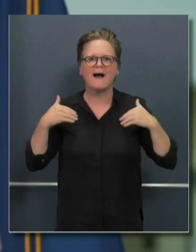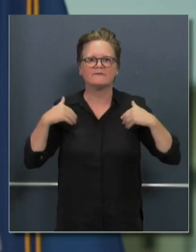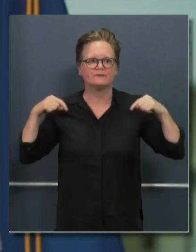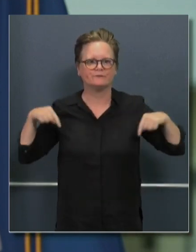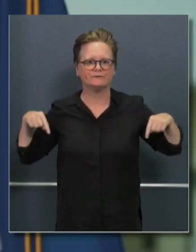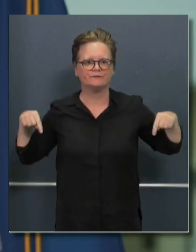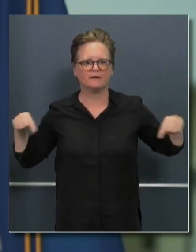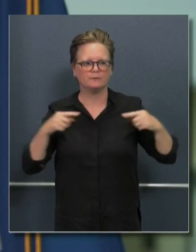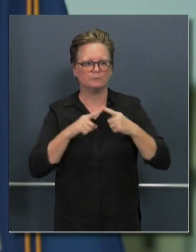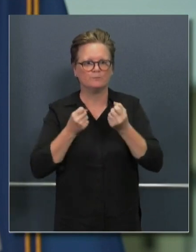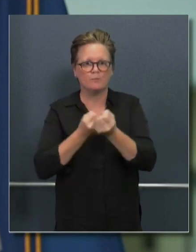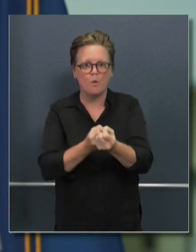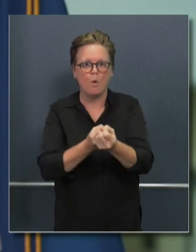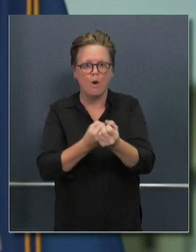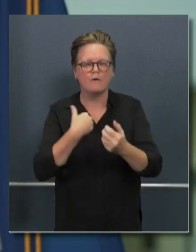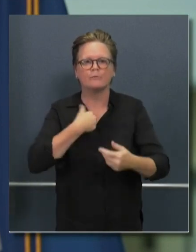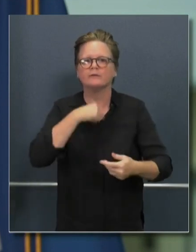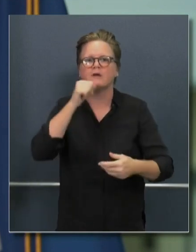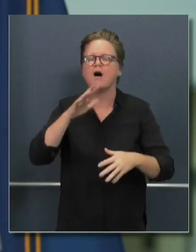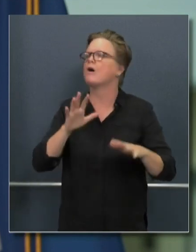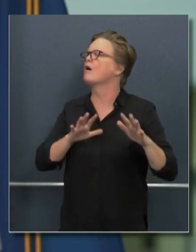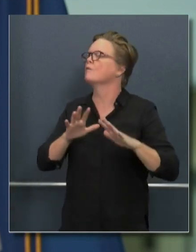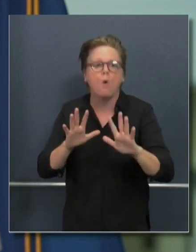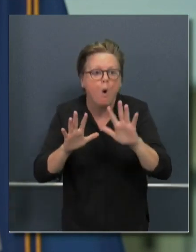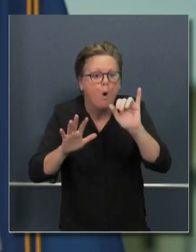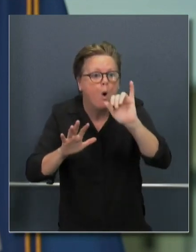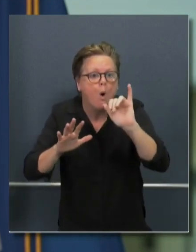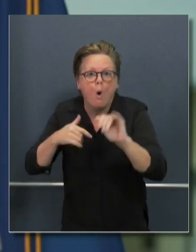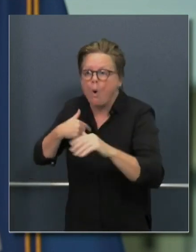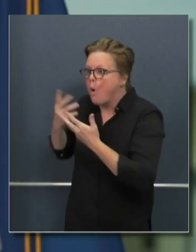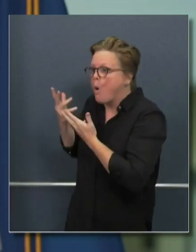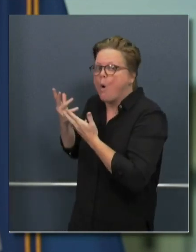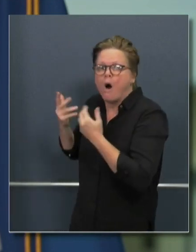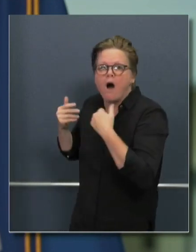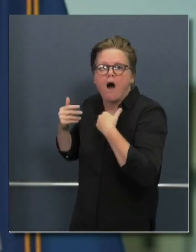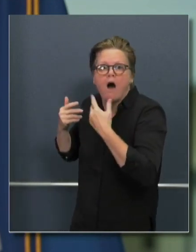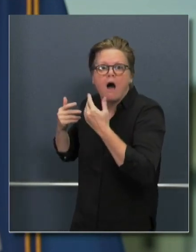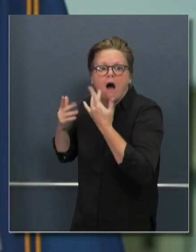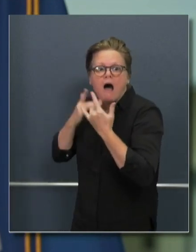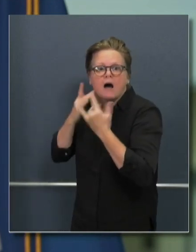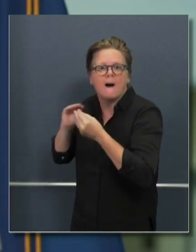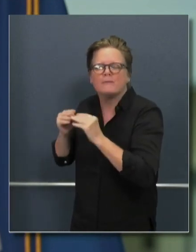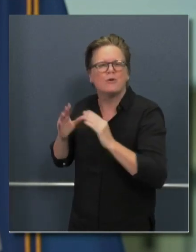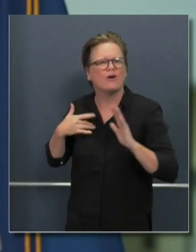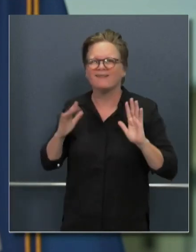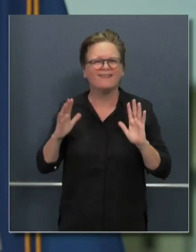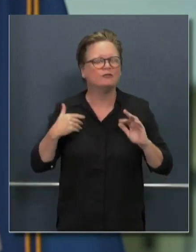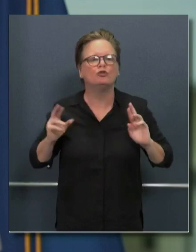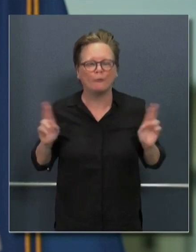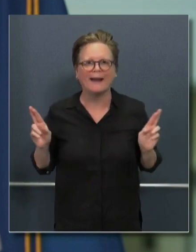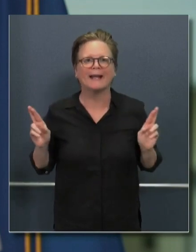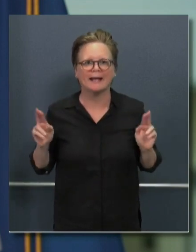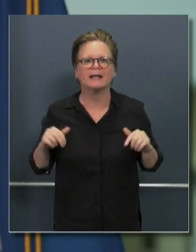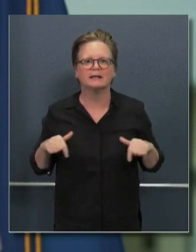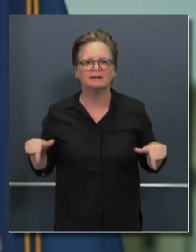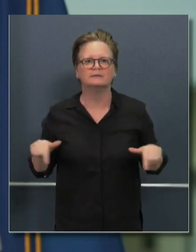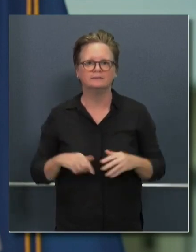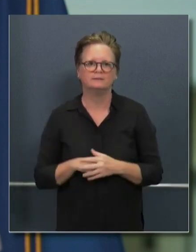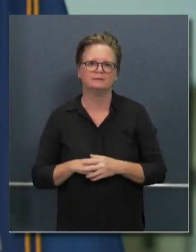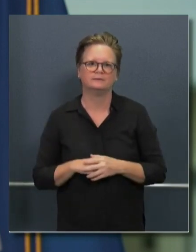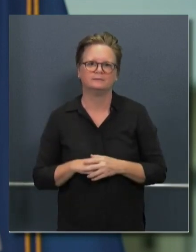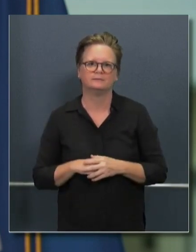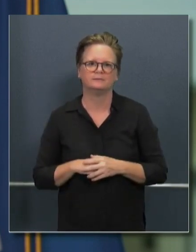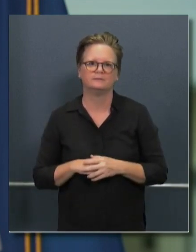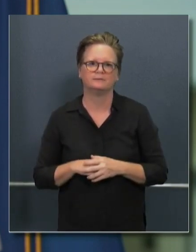open, cognizant of challenges of a budget, unemployment, race relations in the state and our nation, abundantly